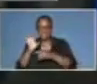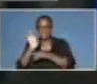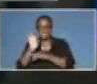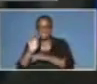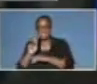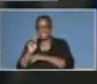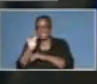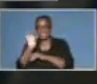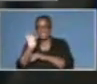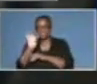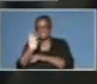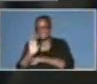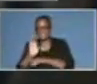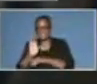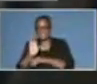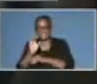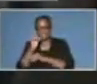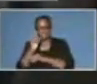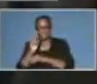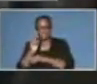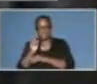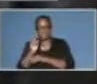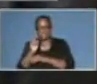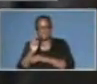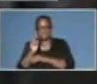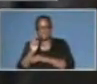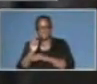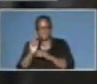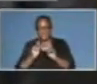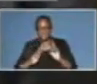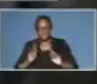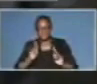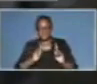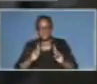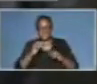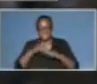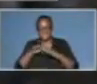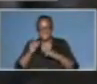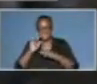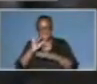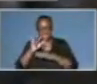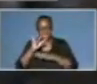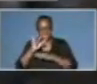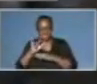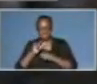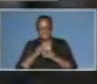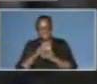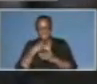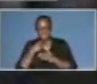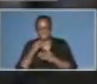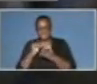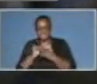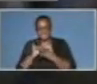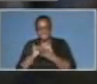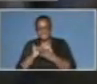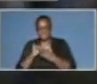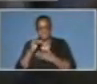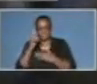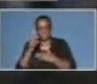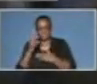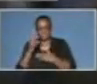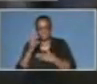for business and economy passengers. Video of the blunder landed on social media, with one passenger describing the incident as